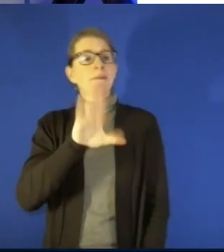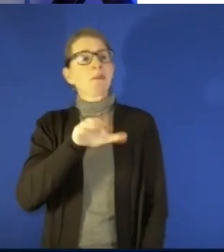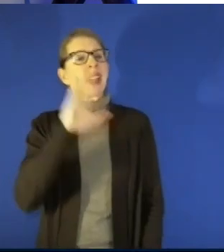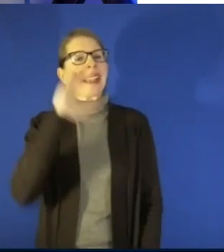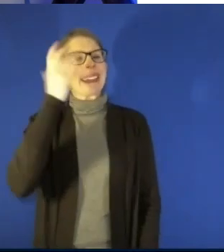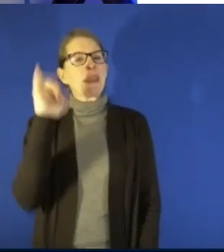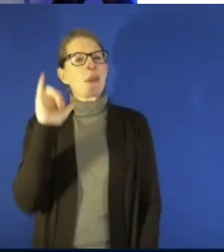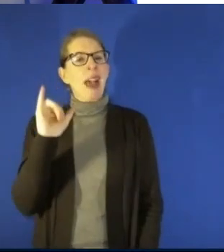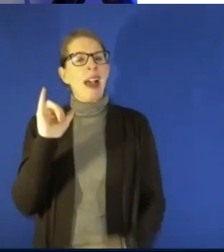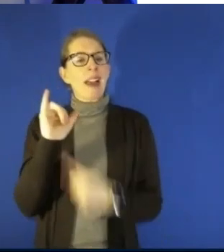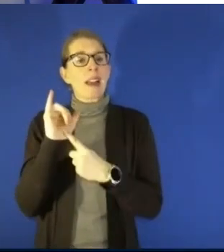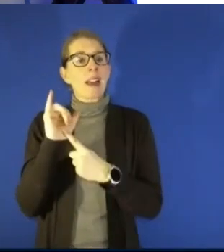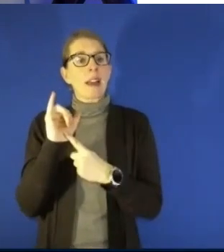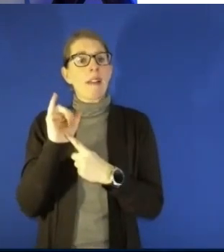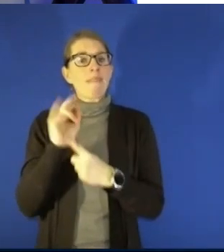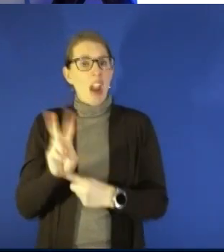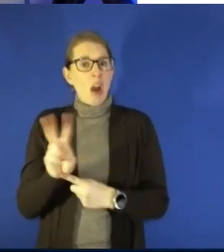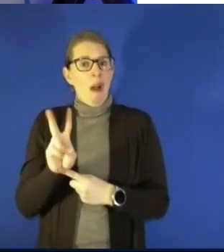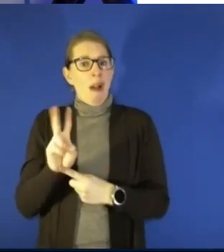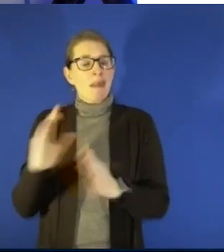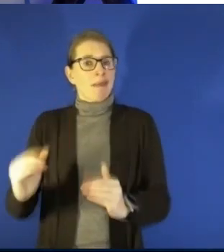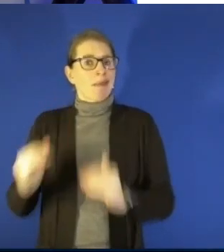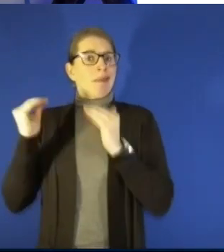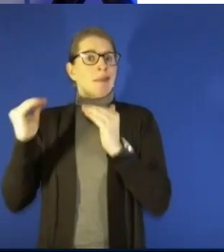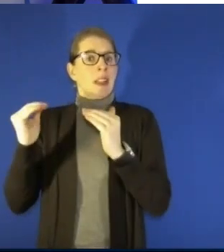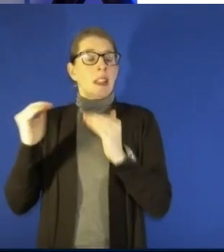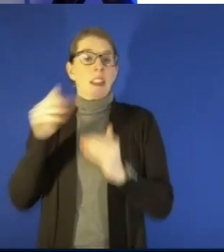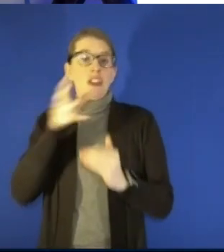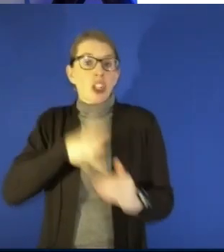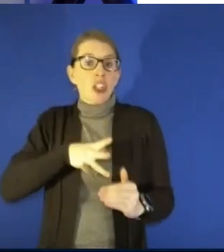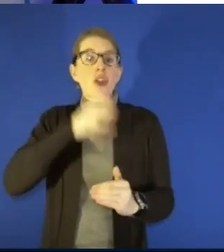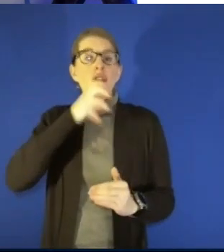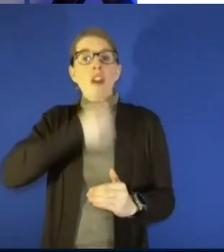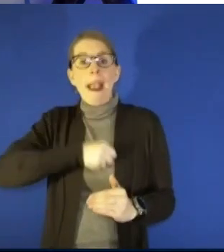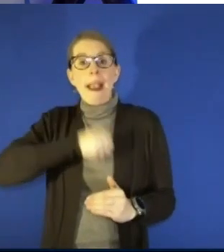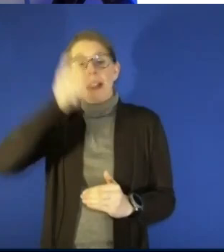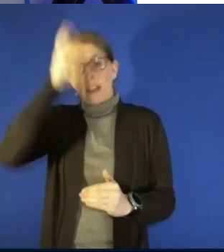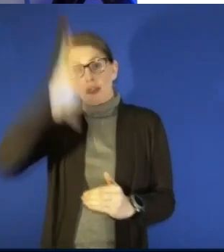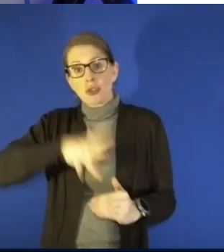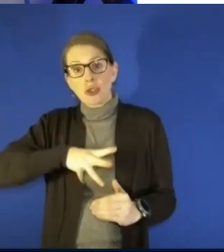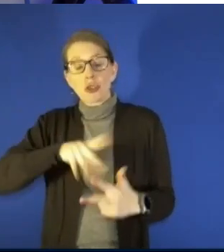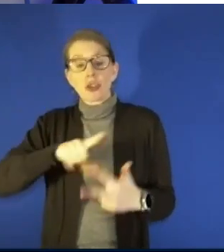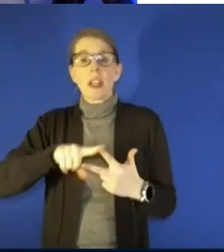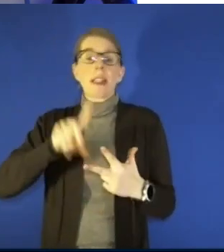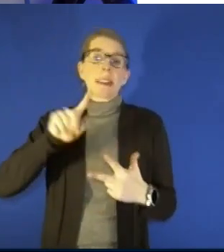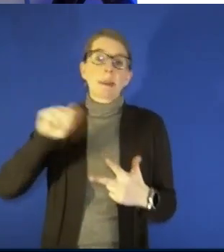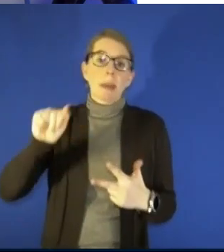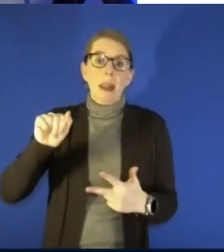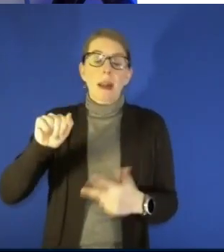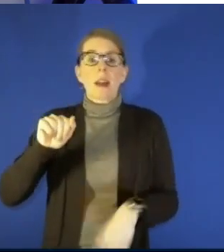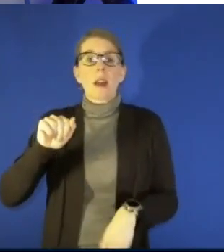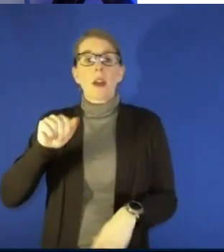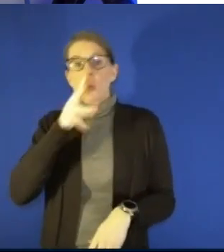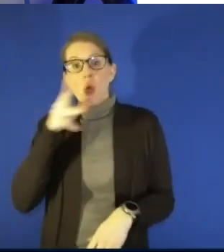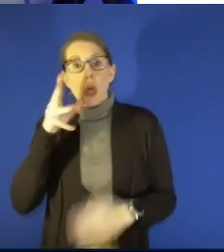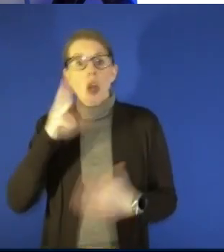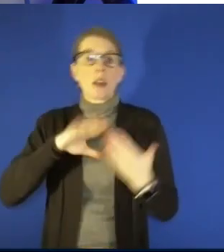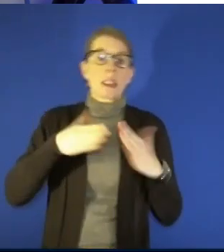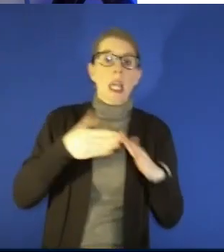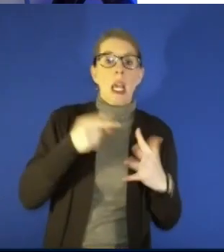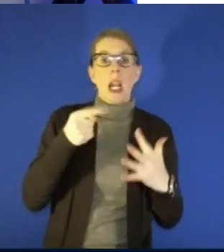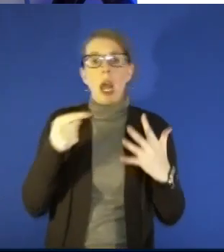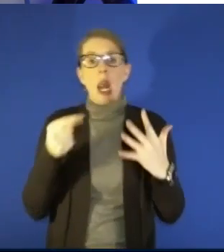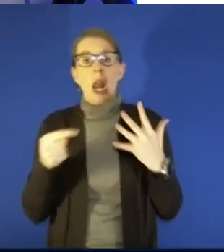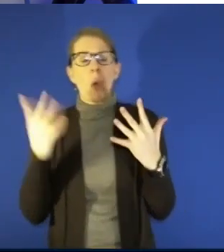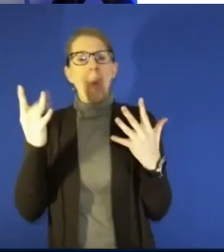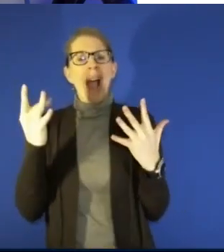of variables is high. For example, gender, age, vac status, symptoms, disability, rural, city. Why so many? Could